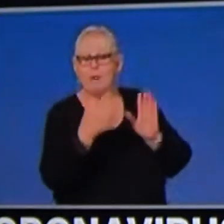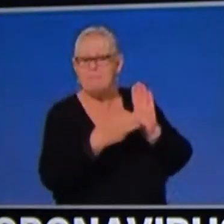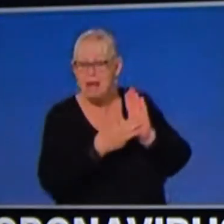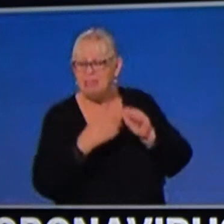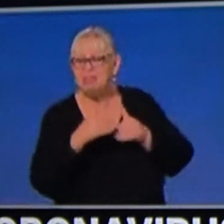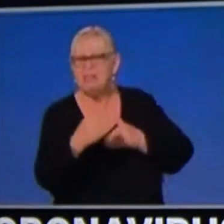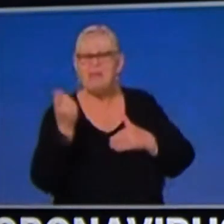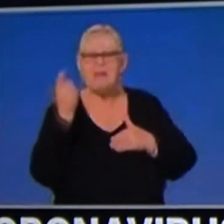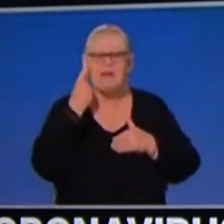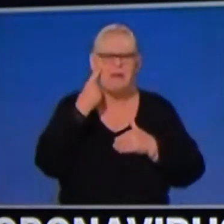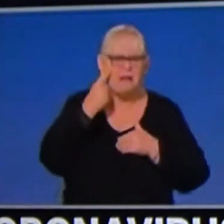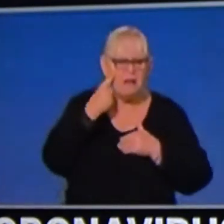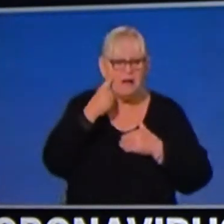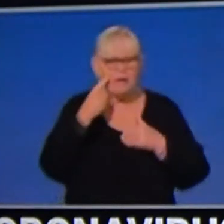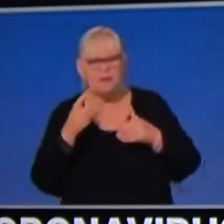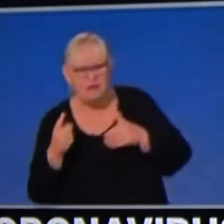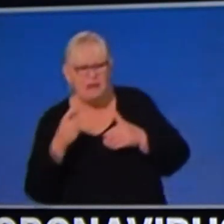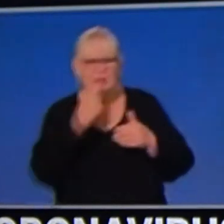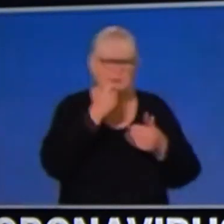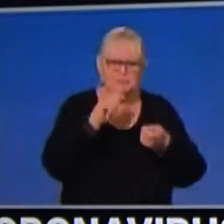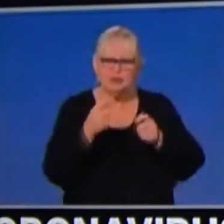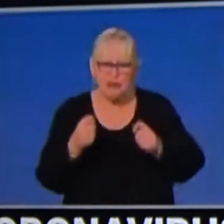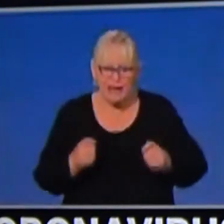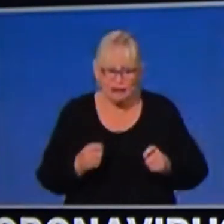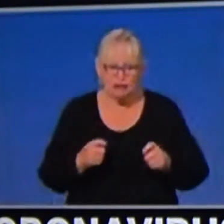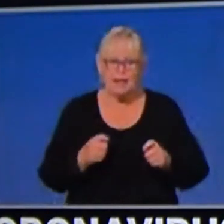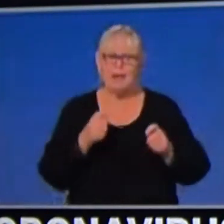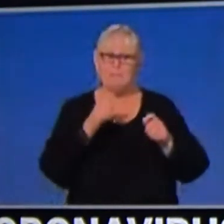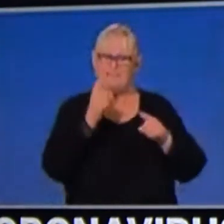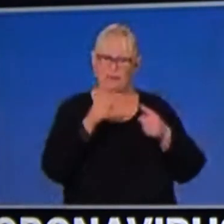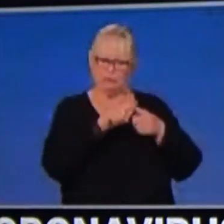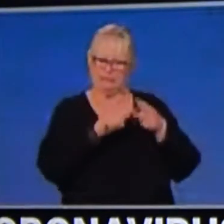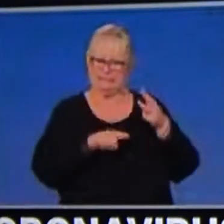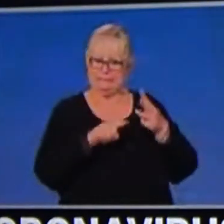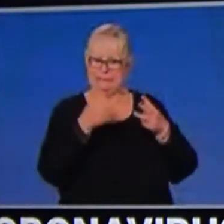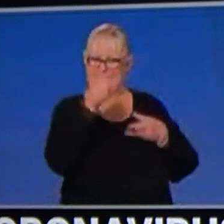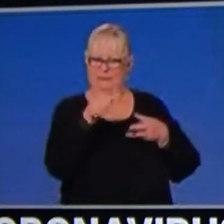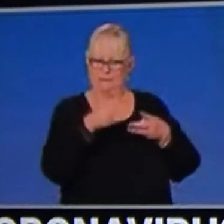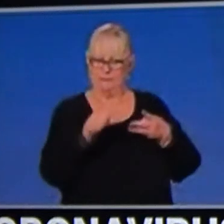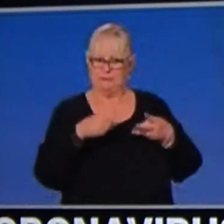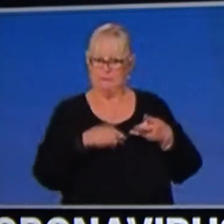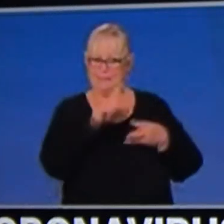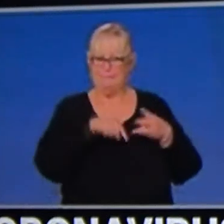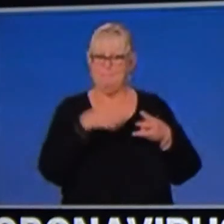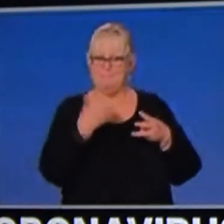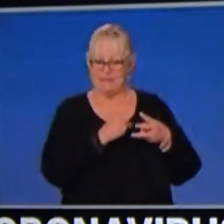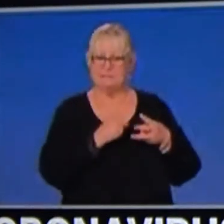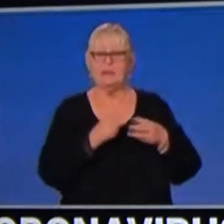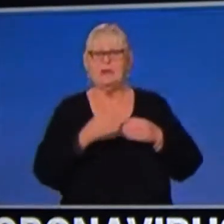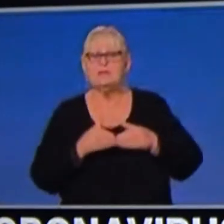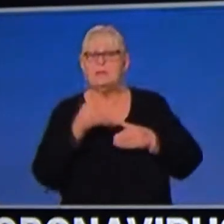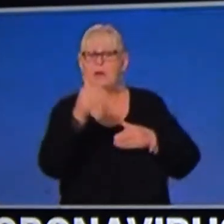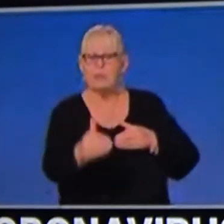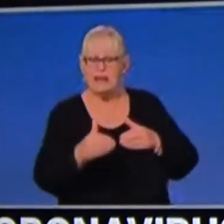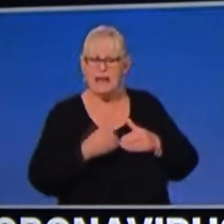that and potentially make some changes if we meet those other benchmarks. But within the next 4 weeks, states and territories that